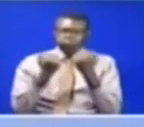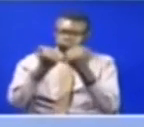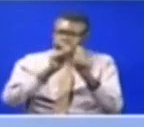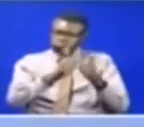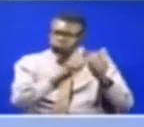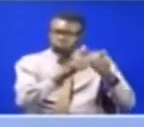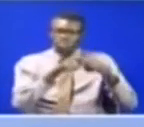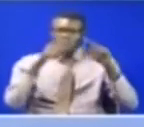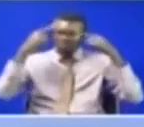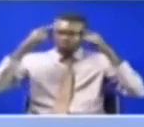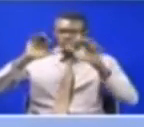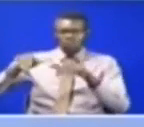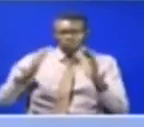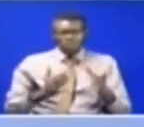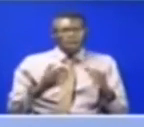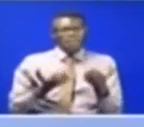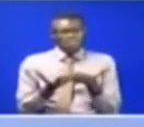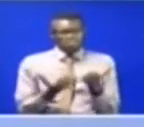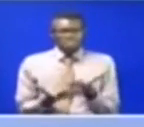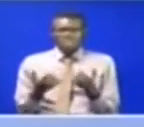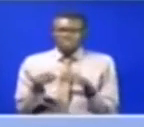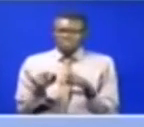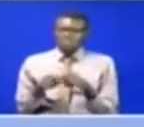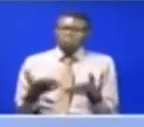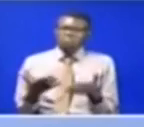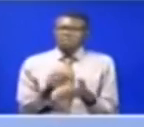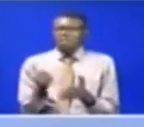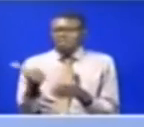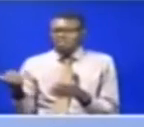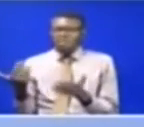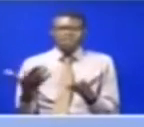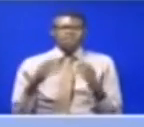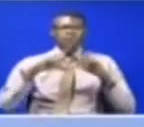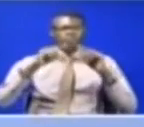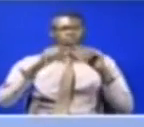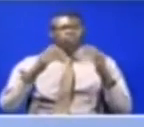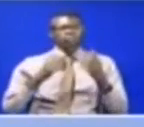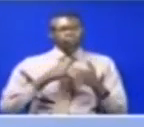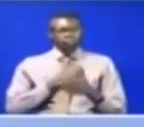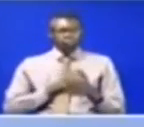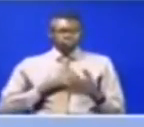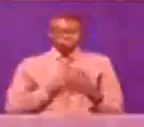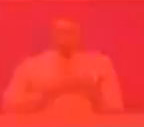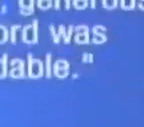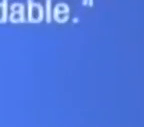successful farmer, businessman and entrepreneur. Brenda Kirubo with this and other condolence messages in this report.